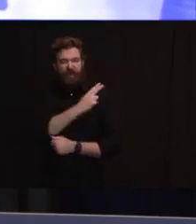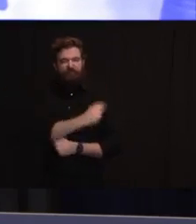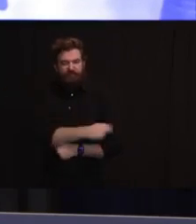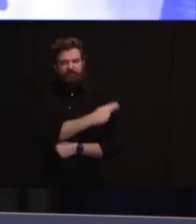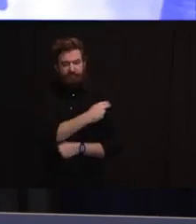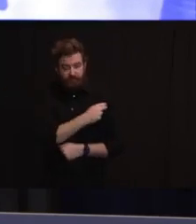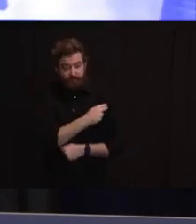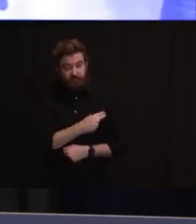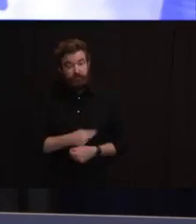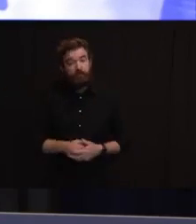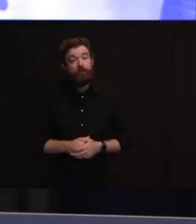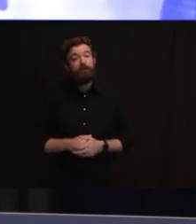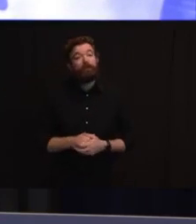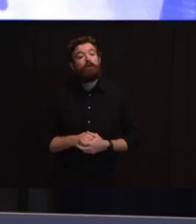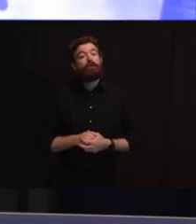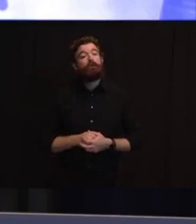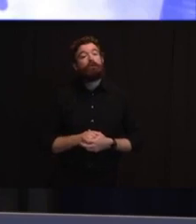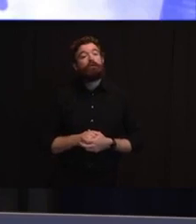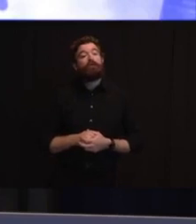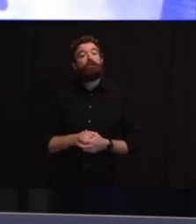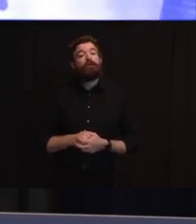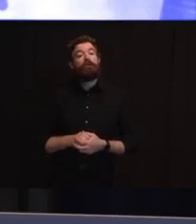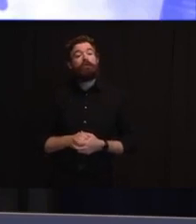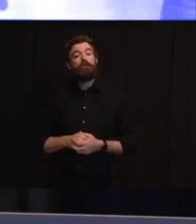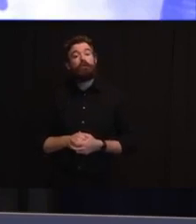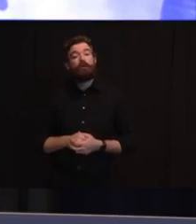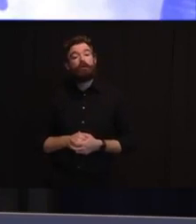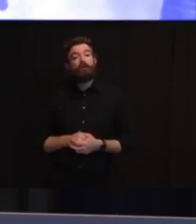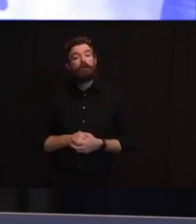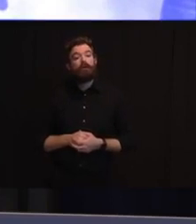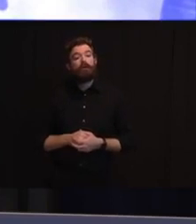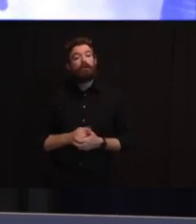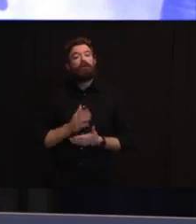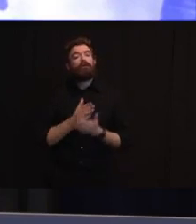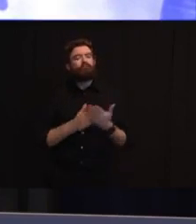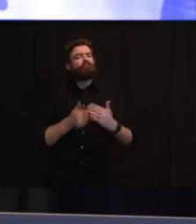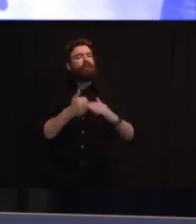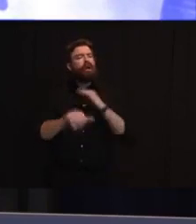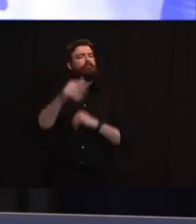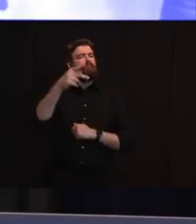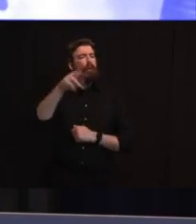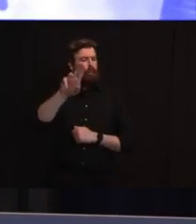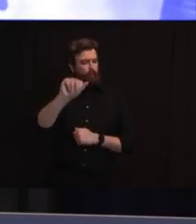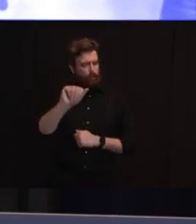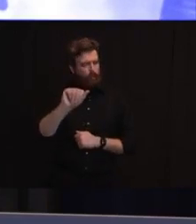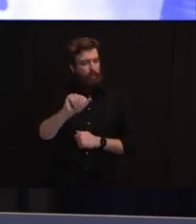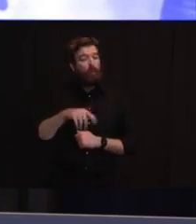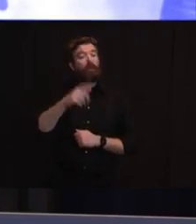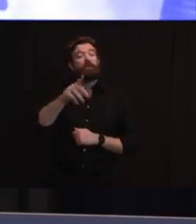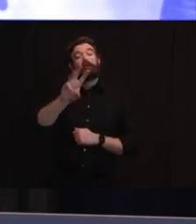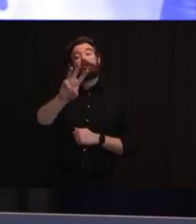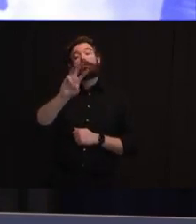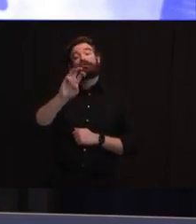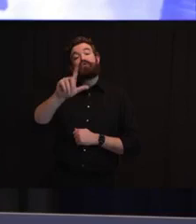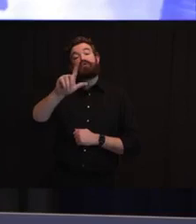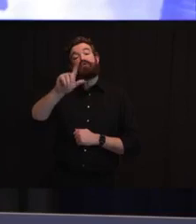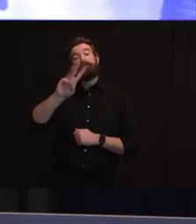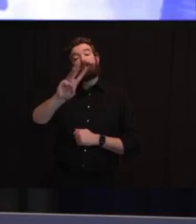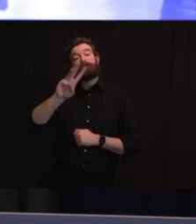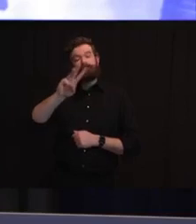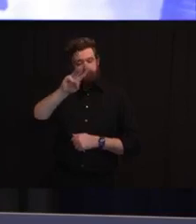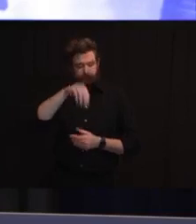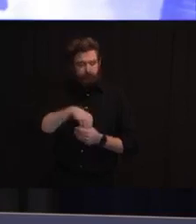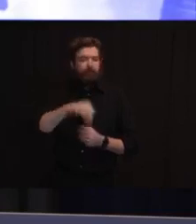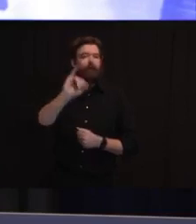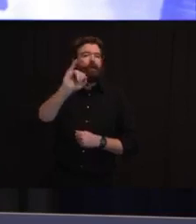and those that are persons under investigation, with 626 individuals in critical care, and 70%